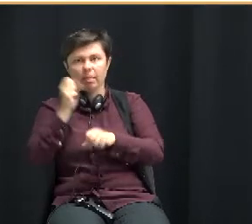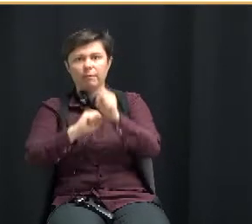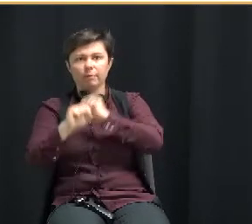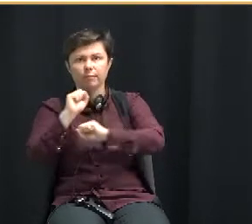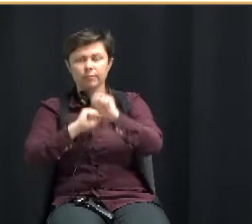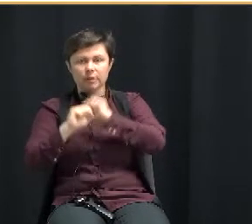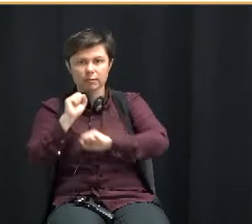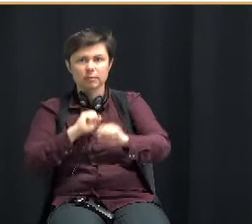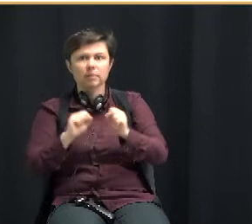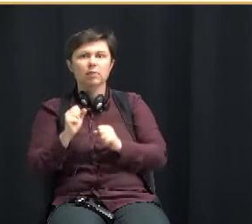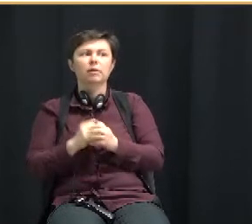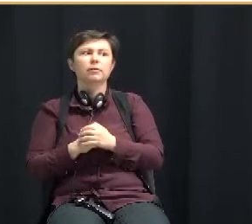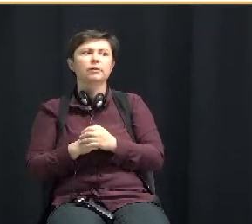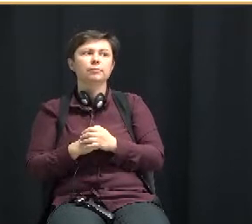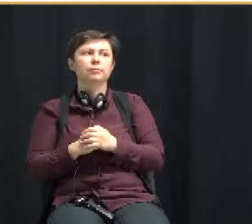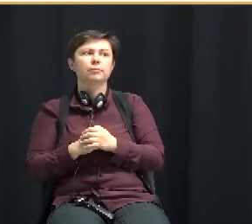people with disabilities to